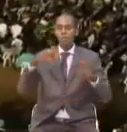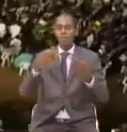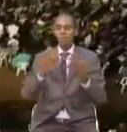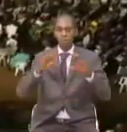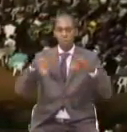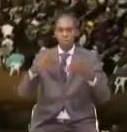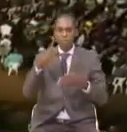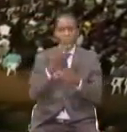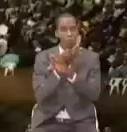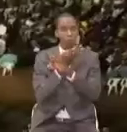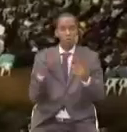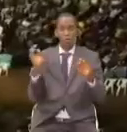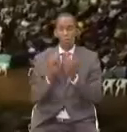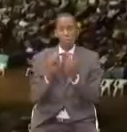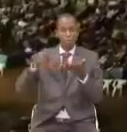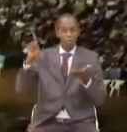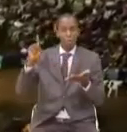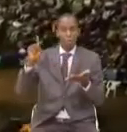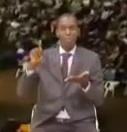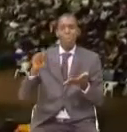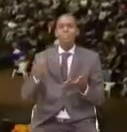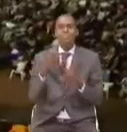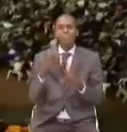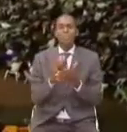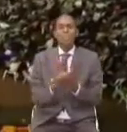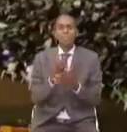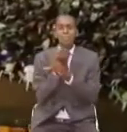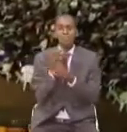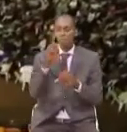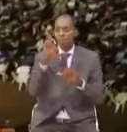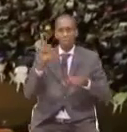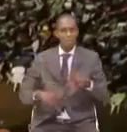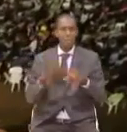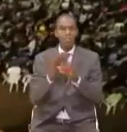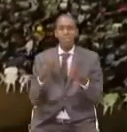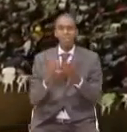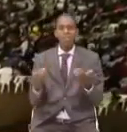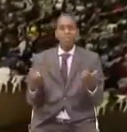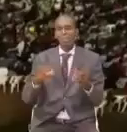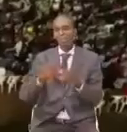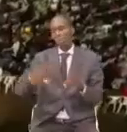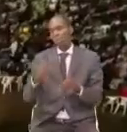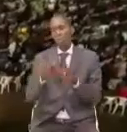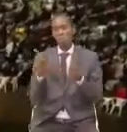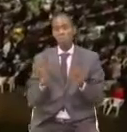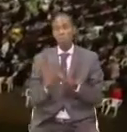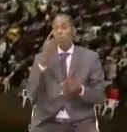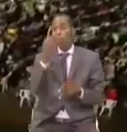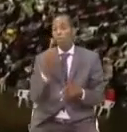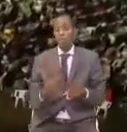that salvation. Now you cannot get it any other place. Only in Christ you have this.